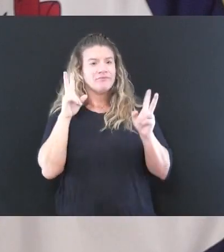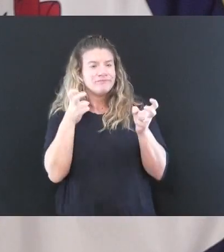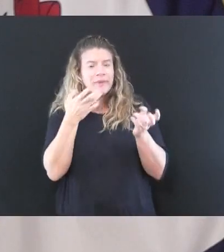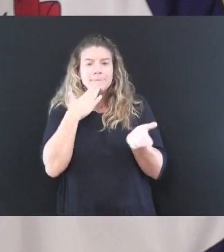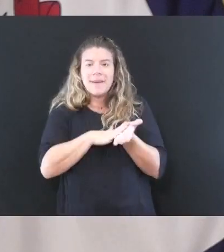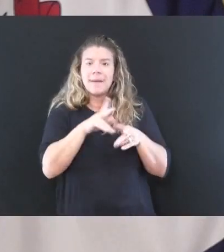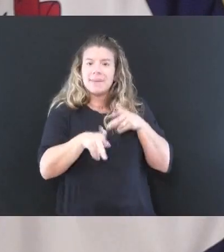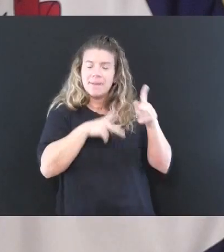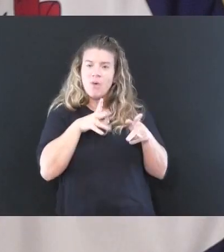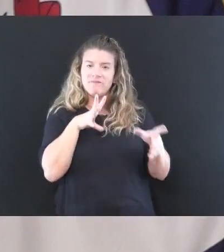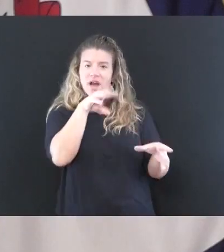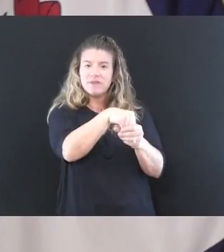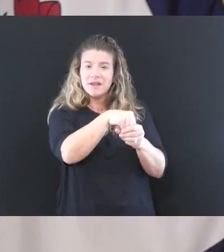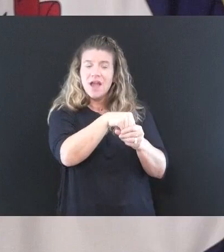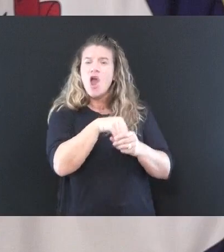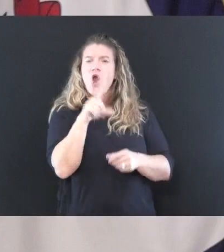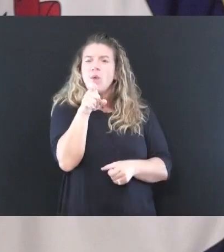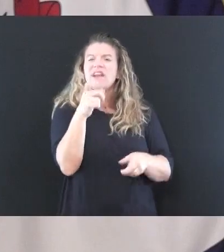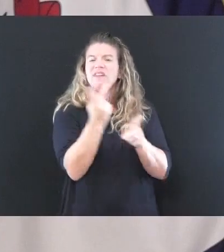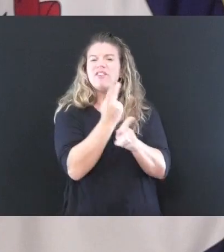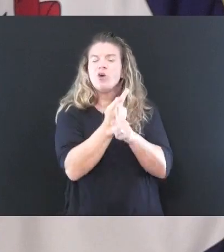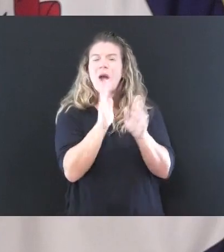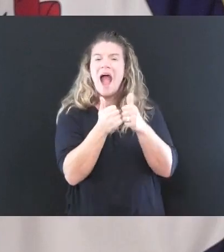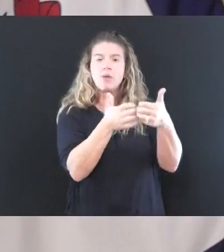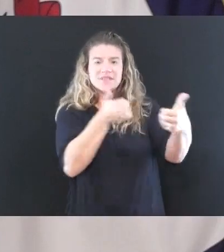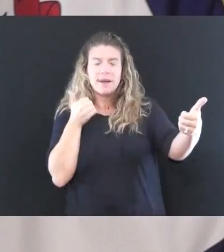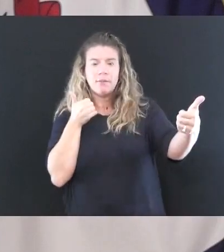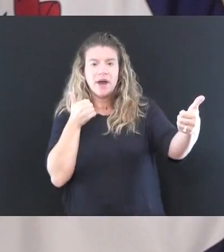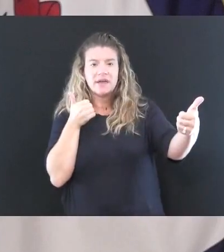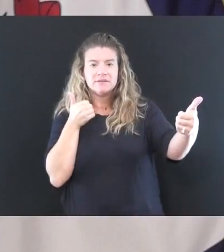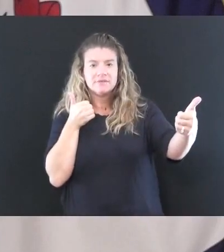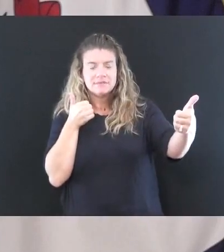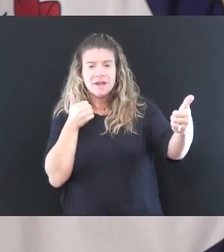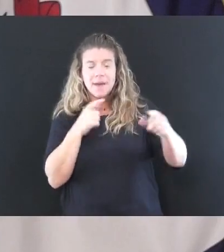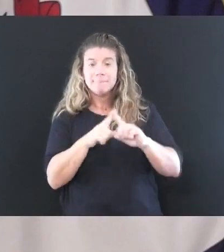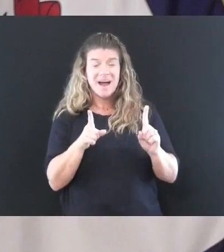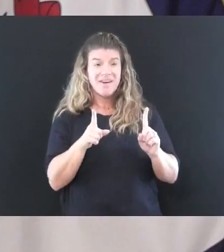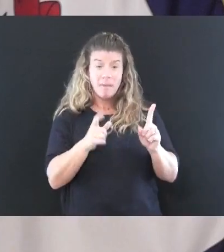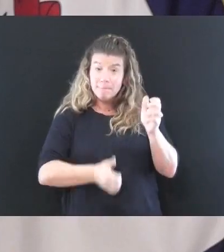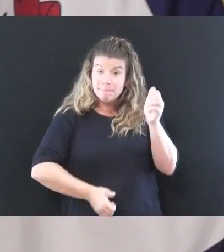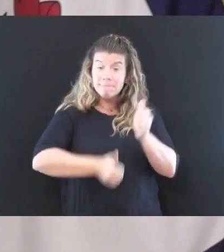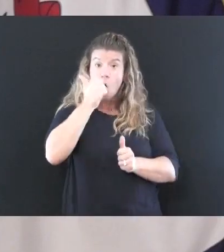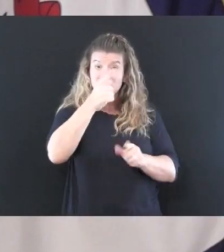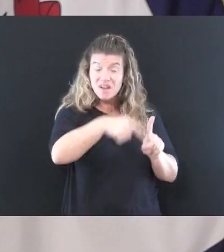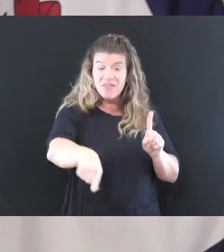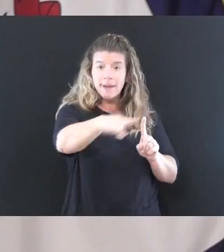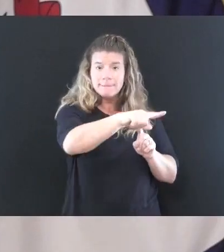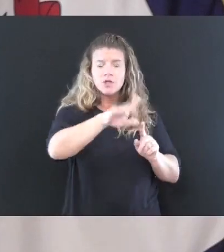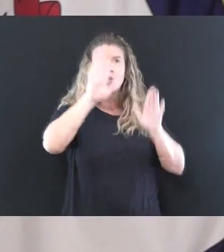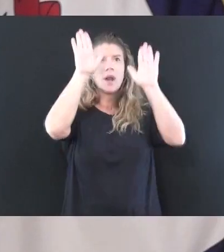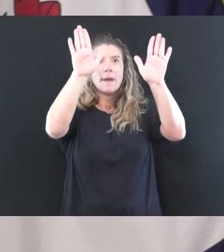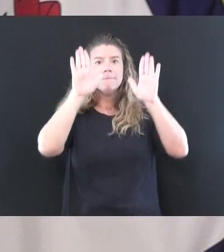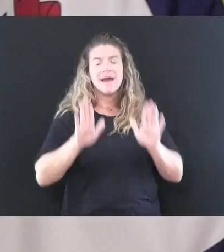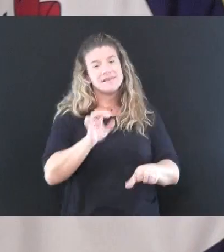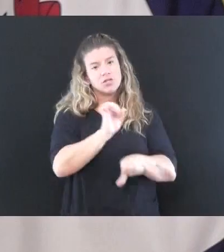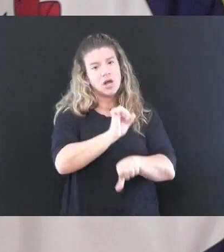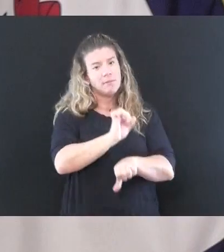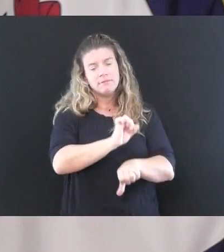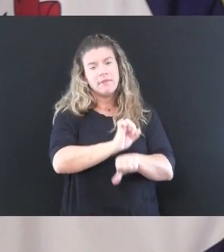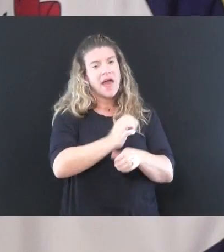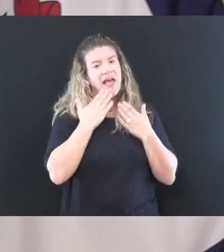way separate the bad eggs. But for the most part, they do an amazing job. And absolutely, I thank them from the bottom of my